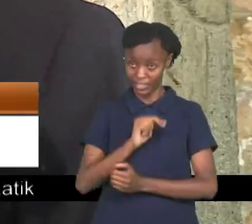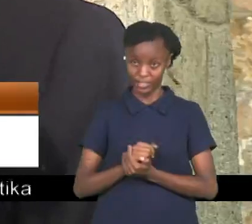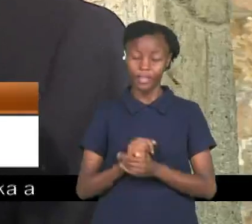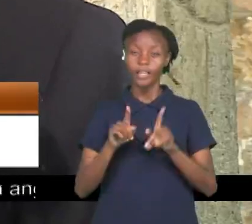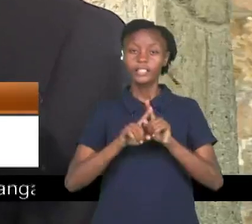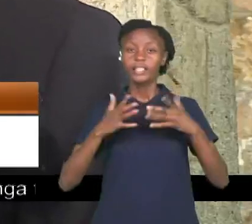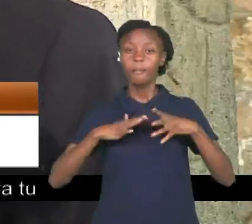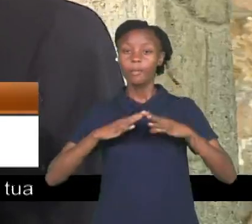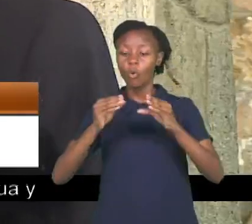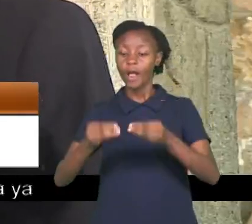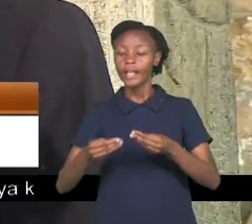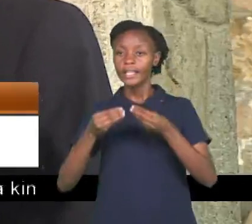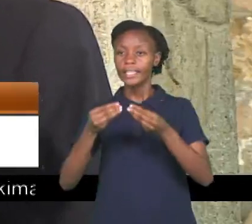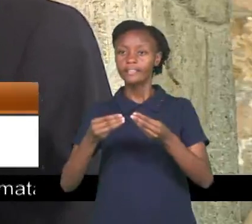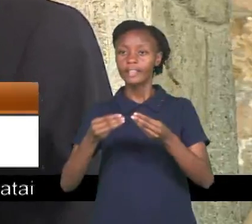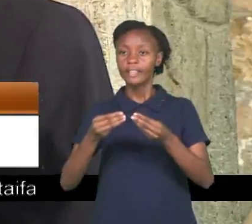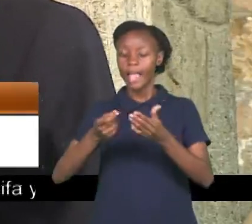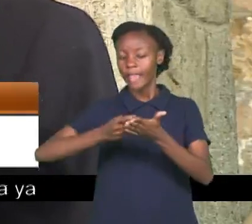giving